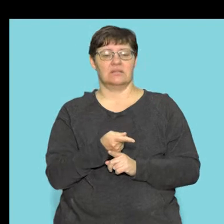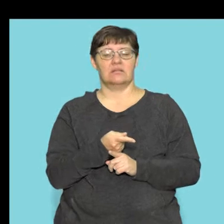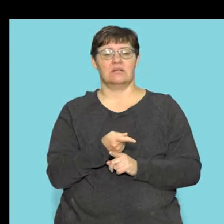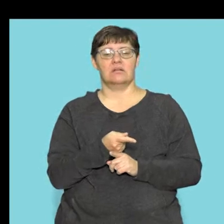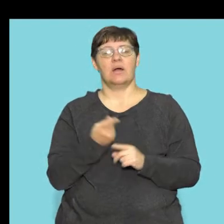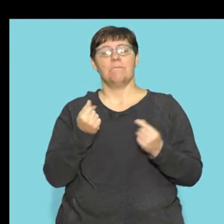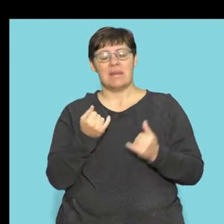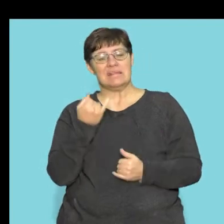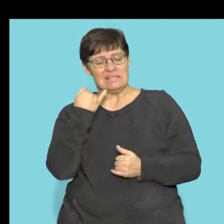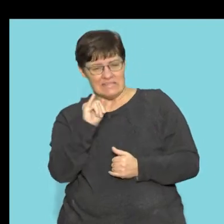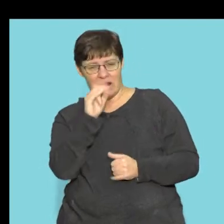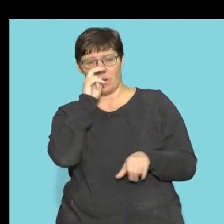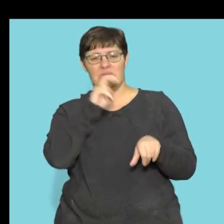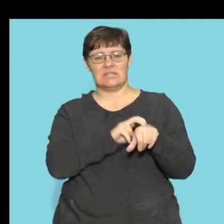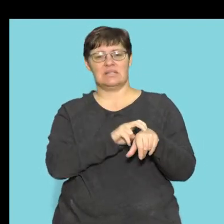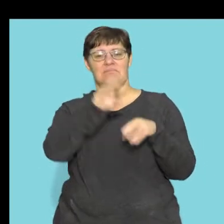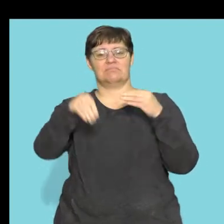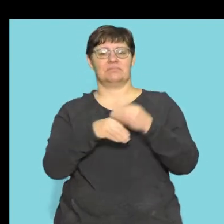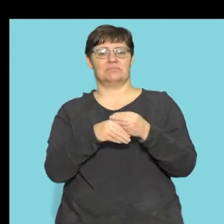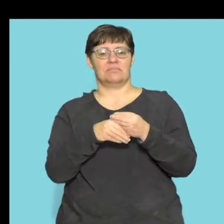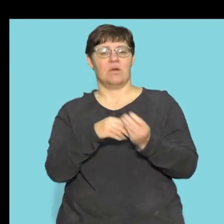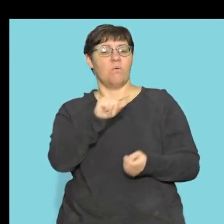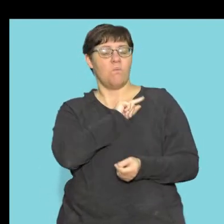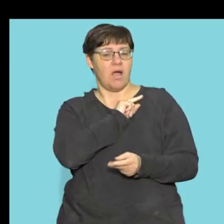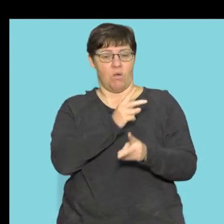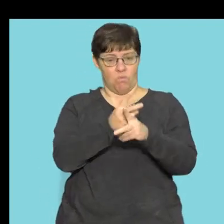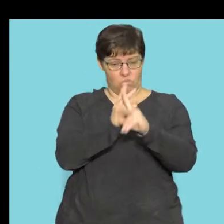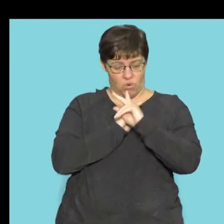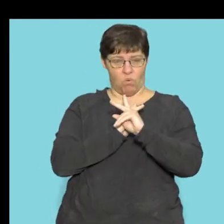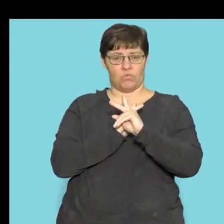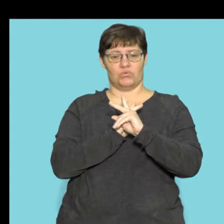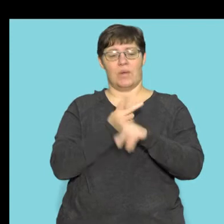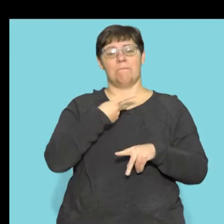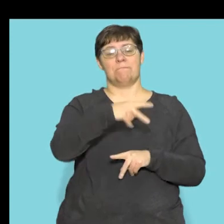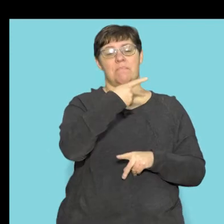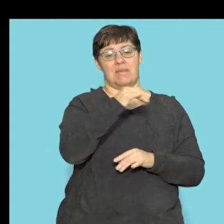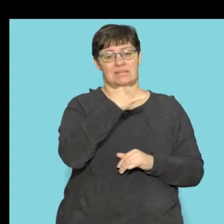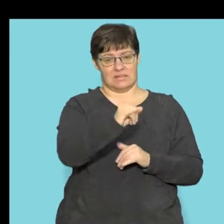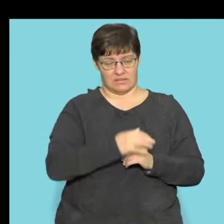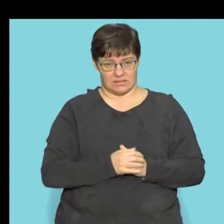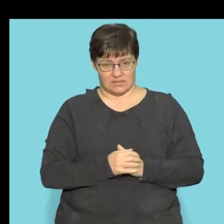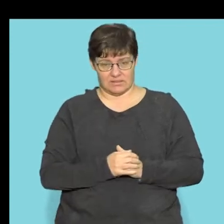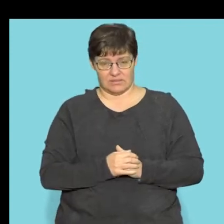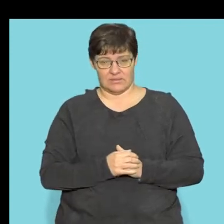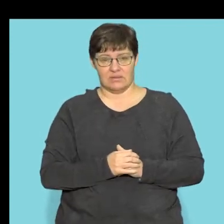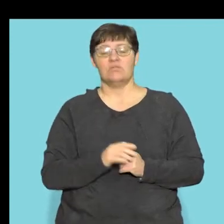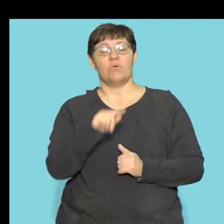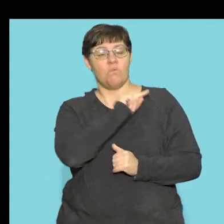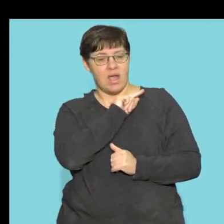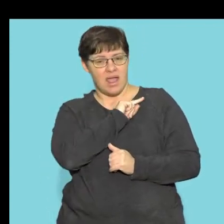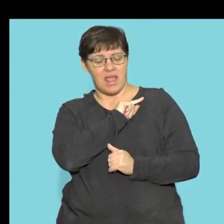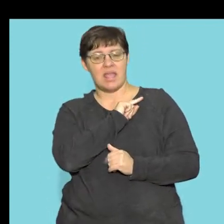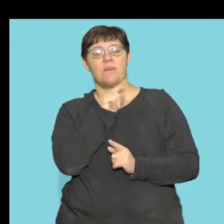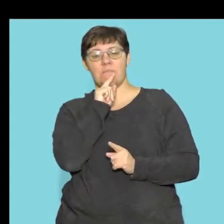you still need to pay in order to settle the loan, right? So this is the money you still need to pay in order